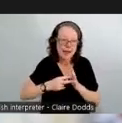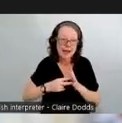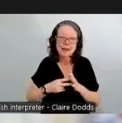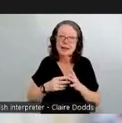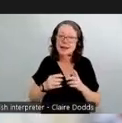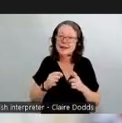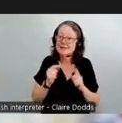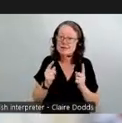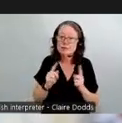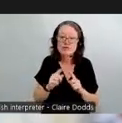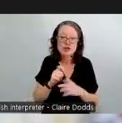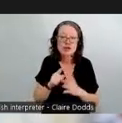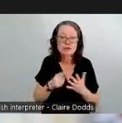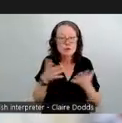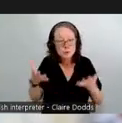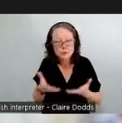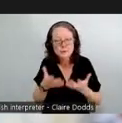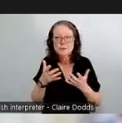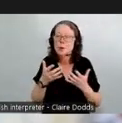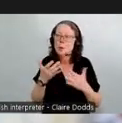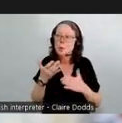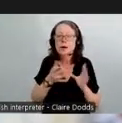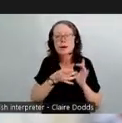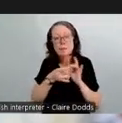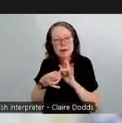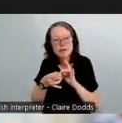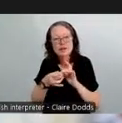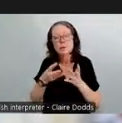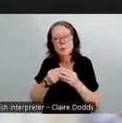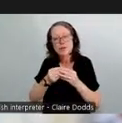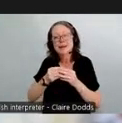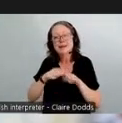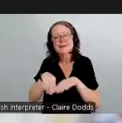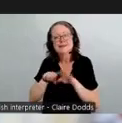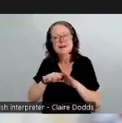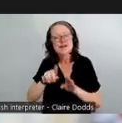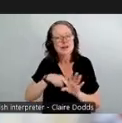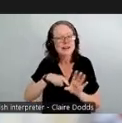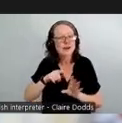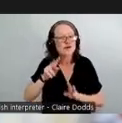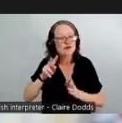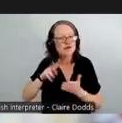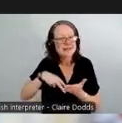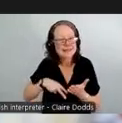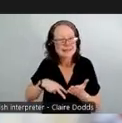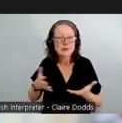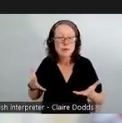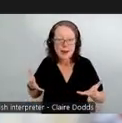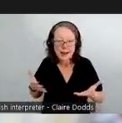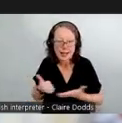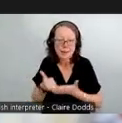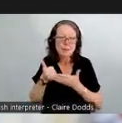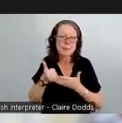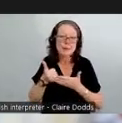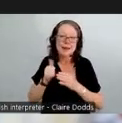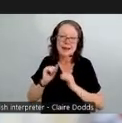and encourage and work in partnership with National Year of Reading and to help the campaign